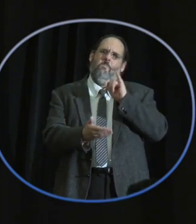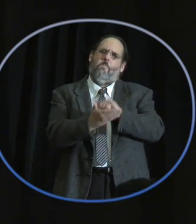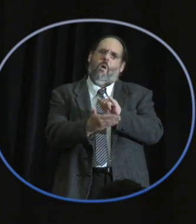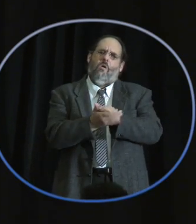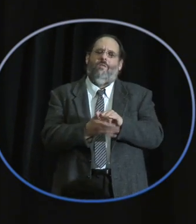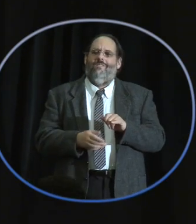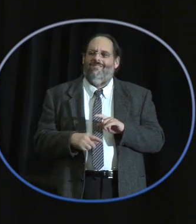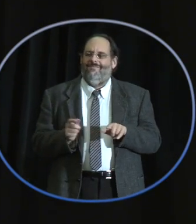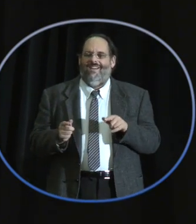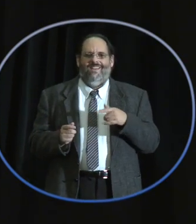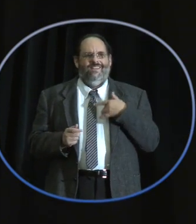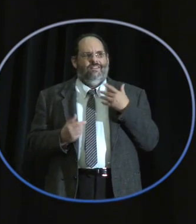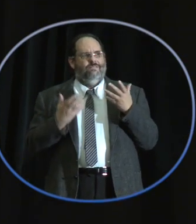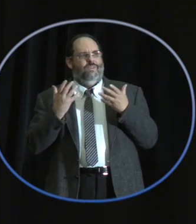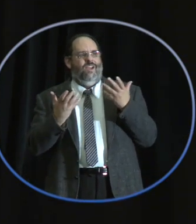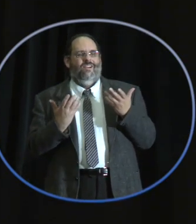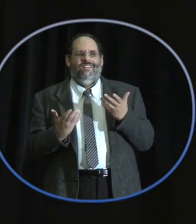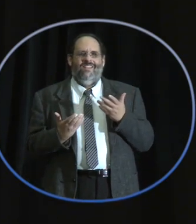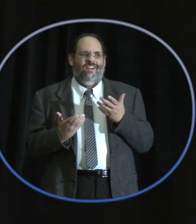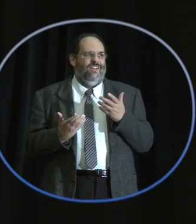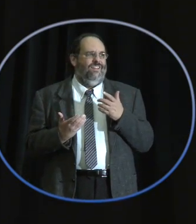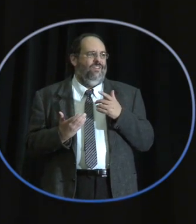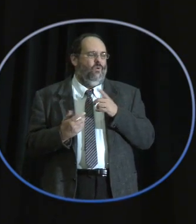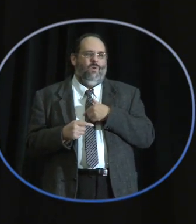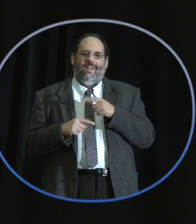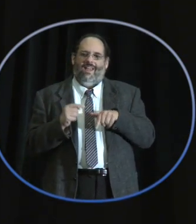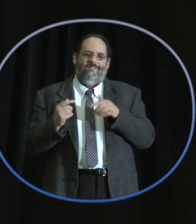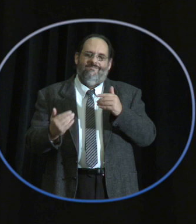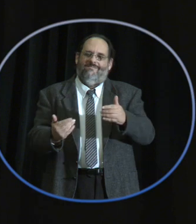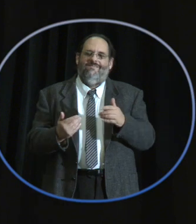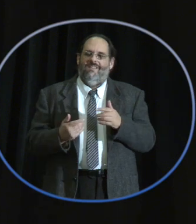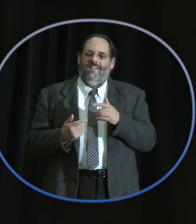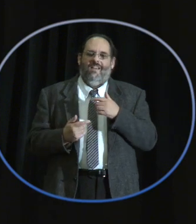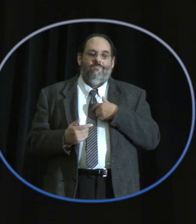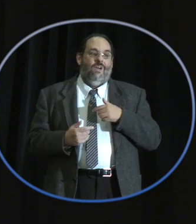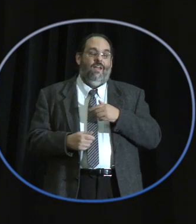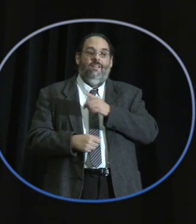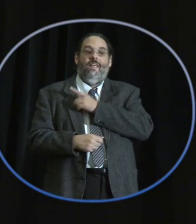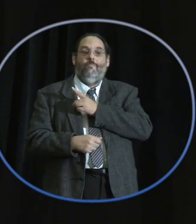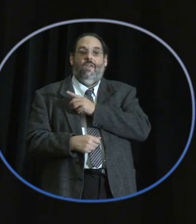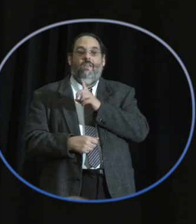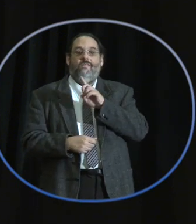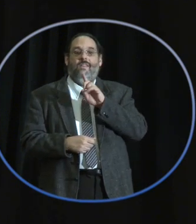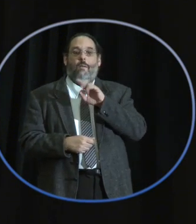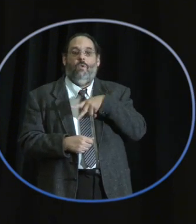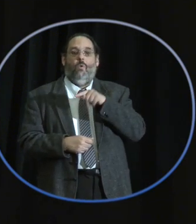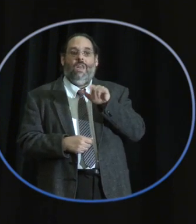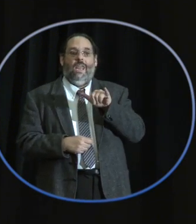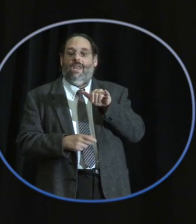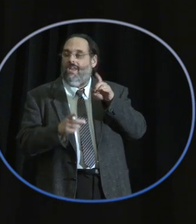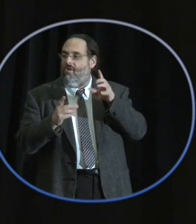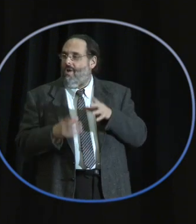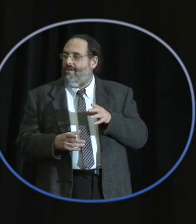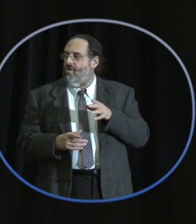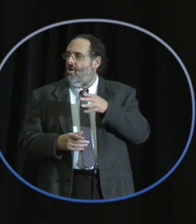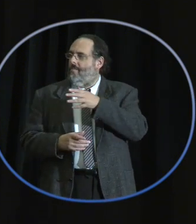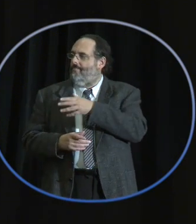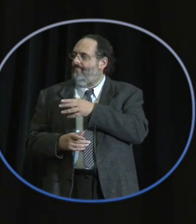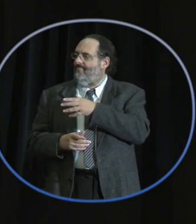so embarrassed, and we just can't go forward. And I don't know where my deputy is, but he said, Director, have